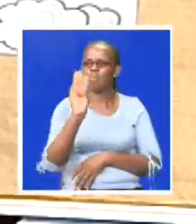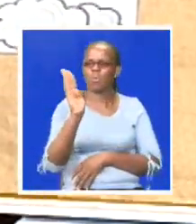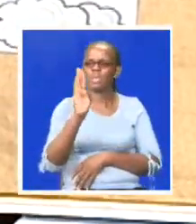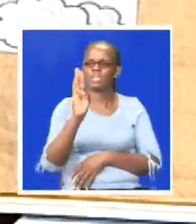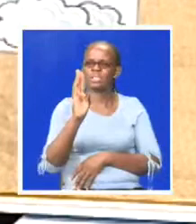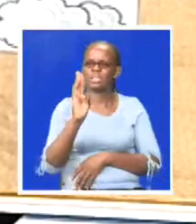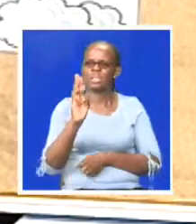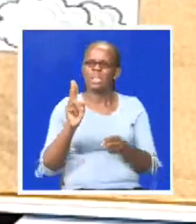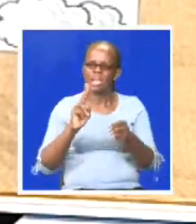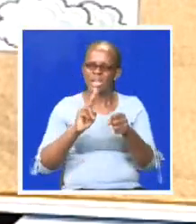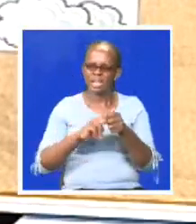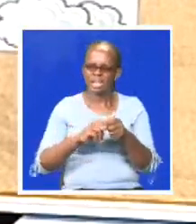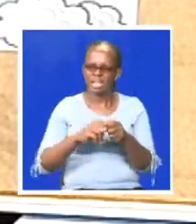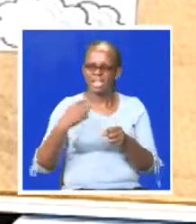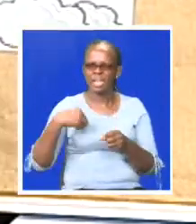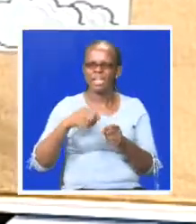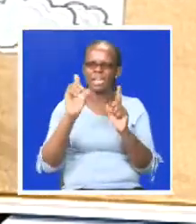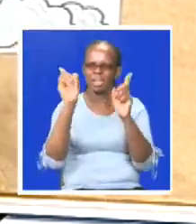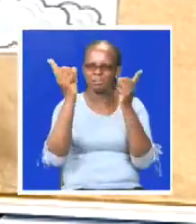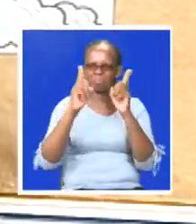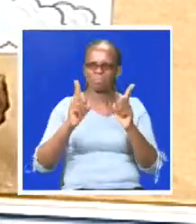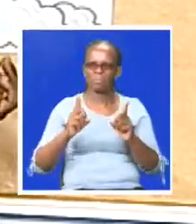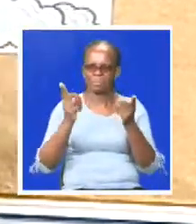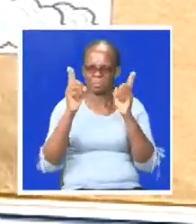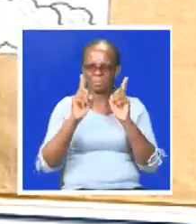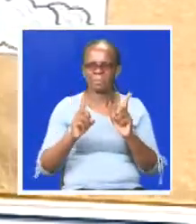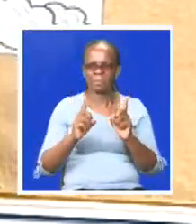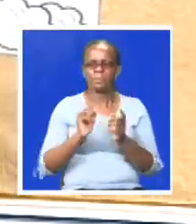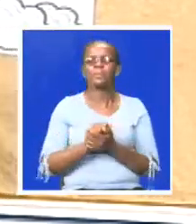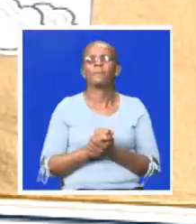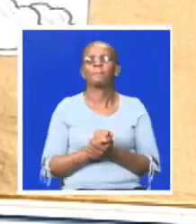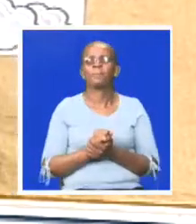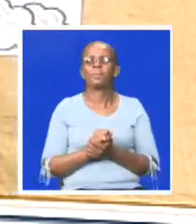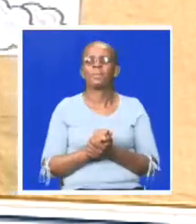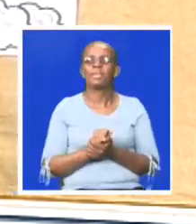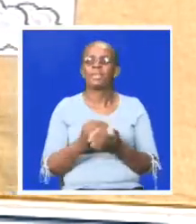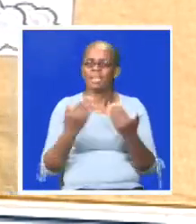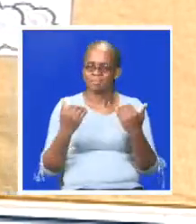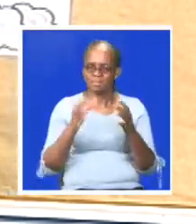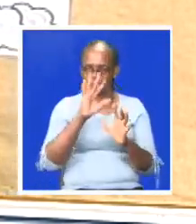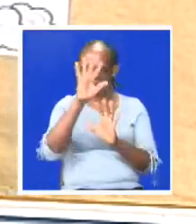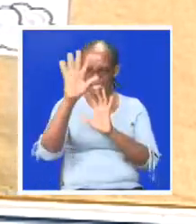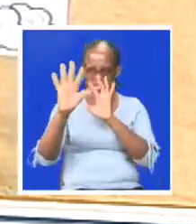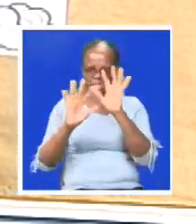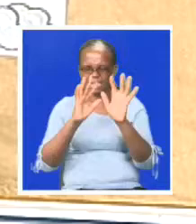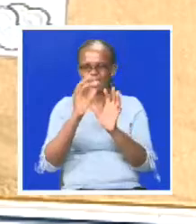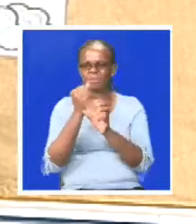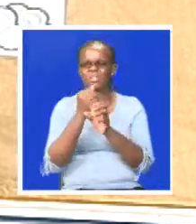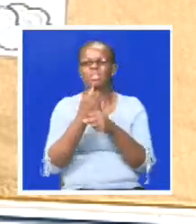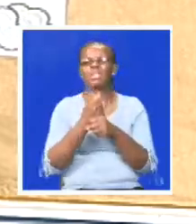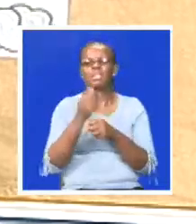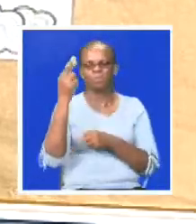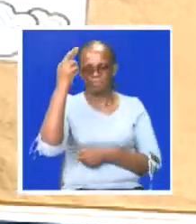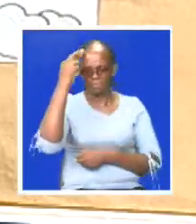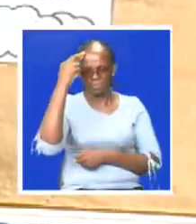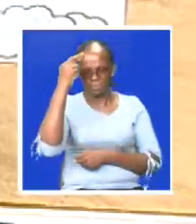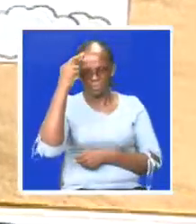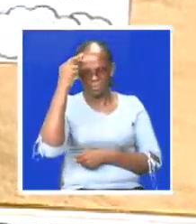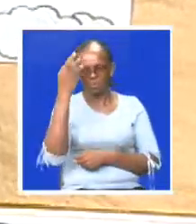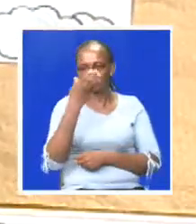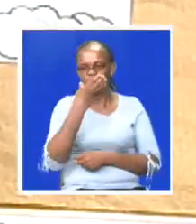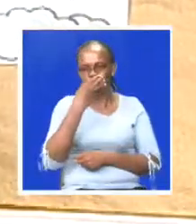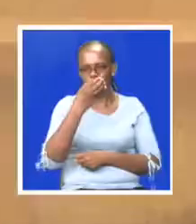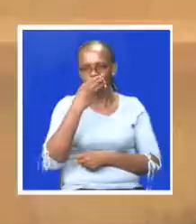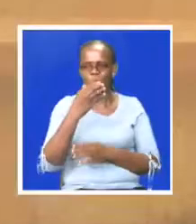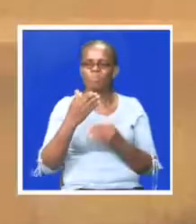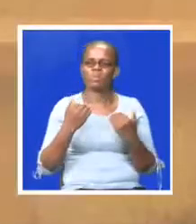and some are gray. So the weather today is a cloudy day and it is warm, remember. So let us move